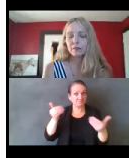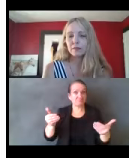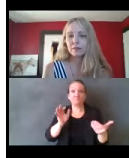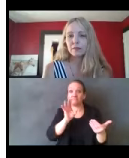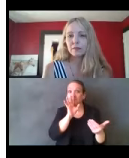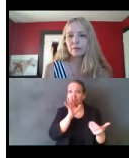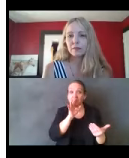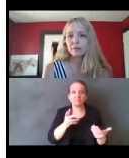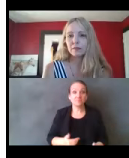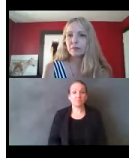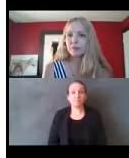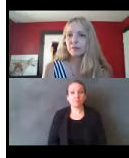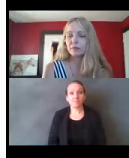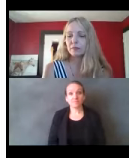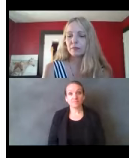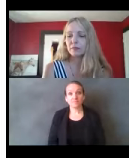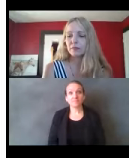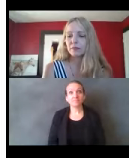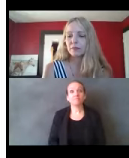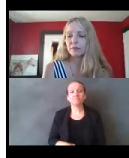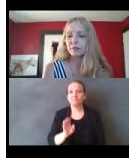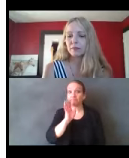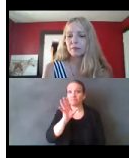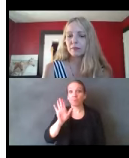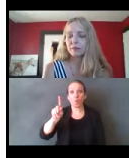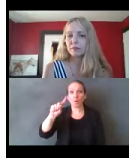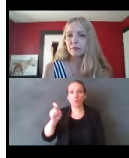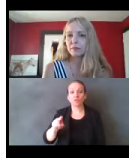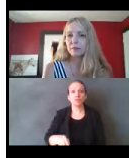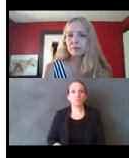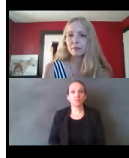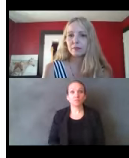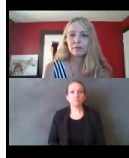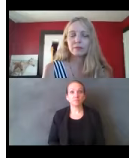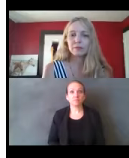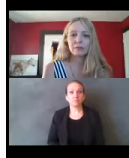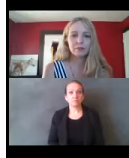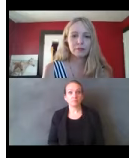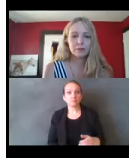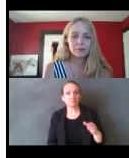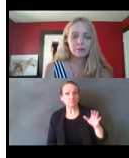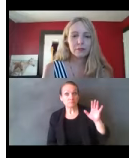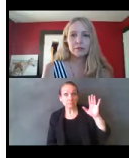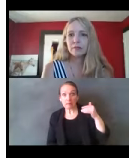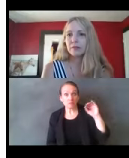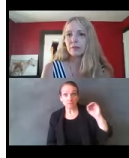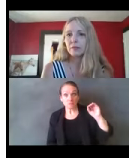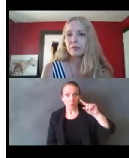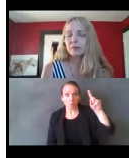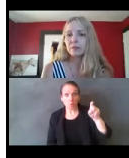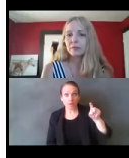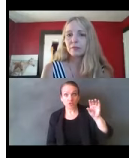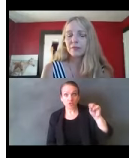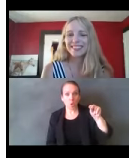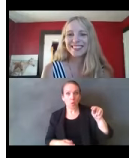So if you wanna state your question. Oh, I didn't have a question, but I must have